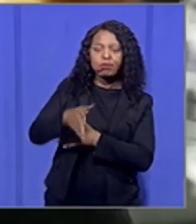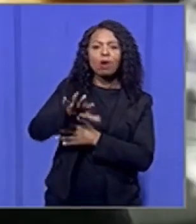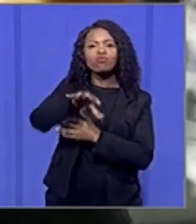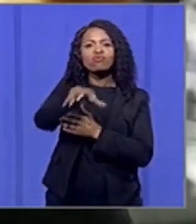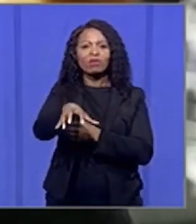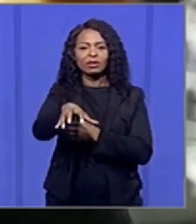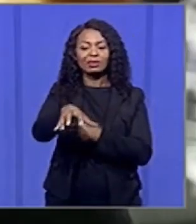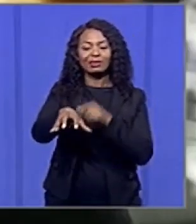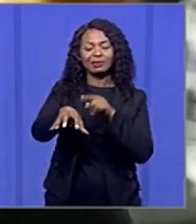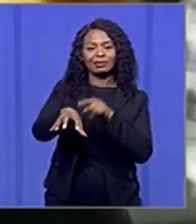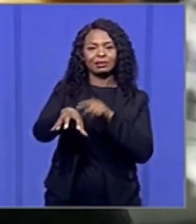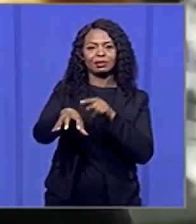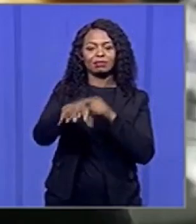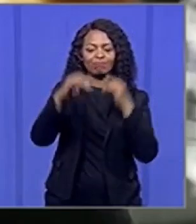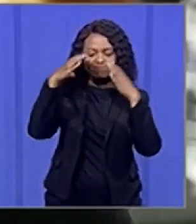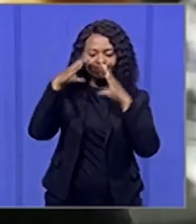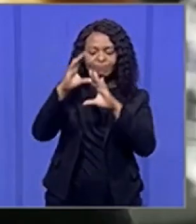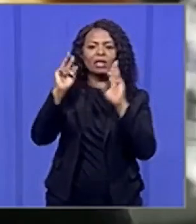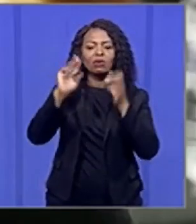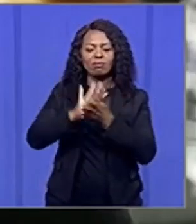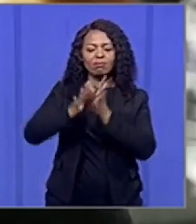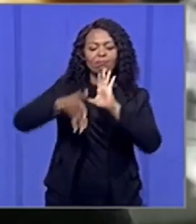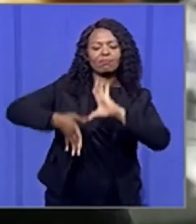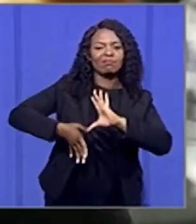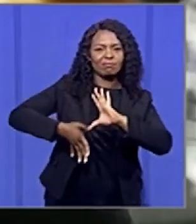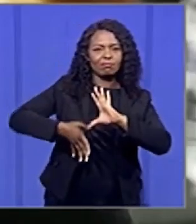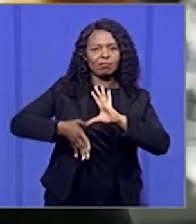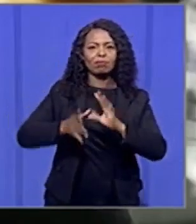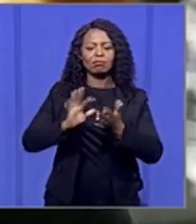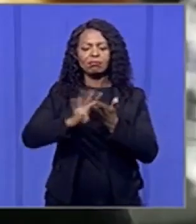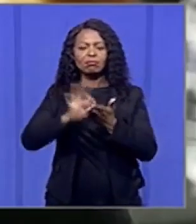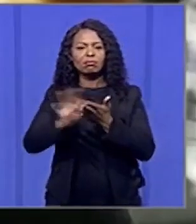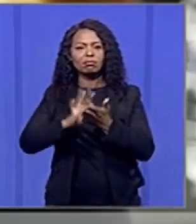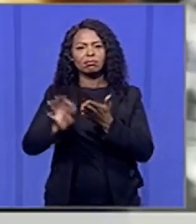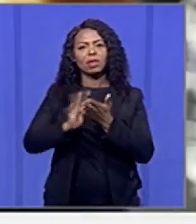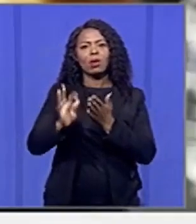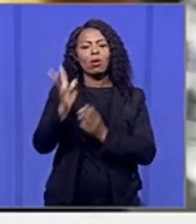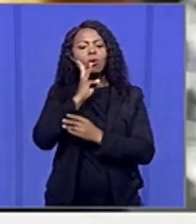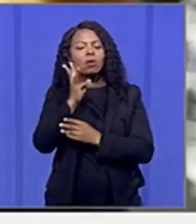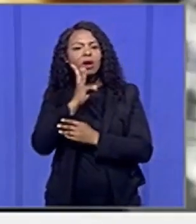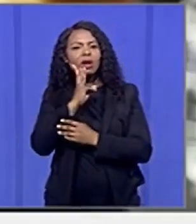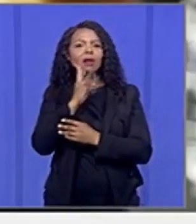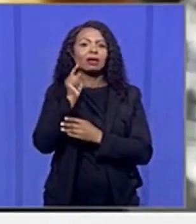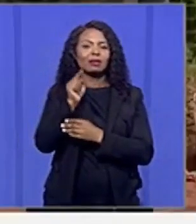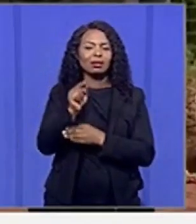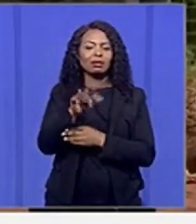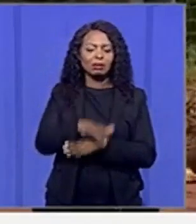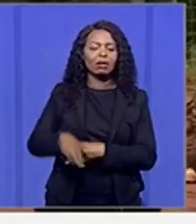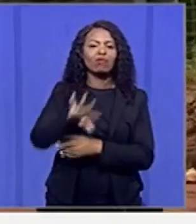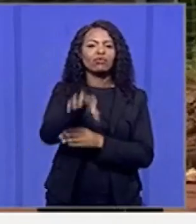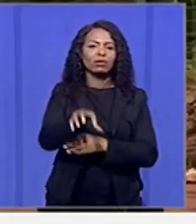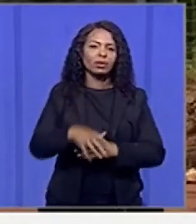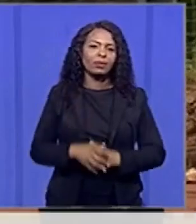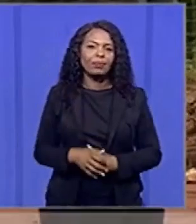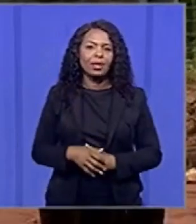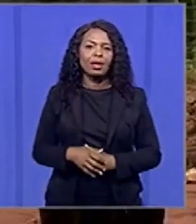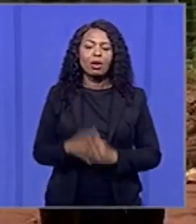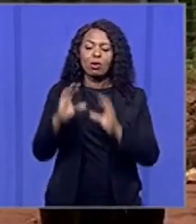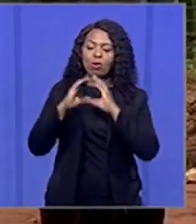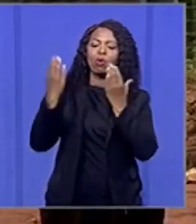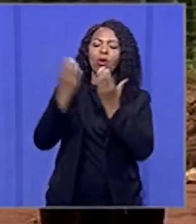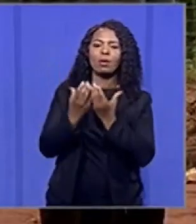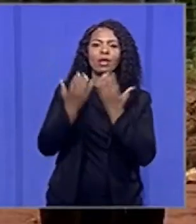with issues of sanitation and water infrastructure in the province. Komishene ya re e tla